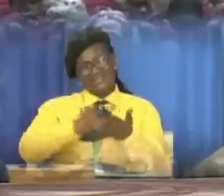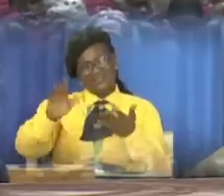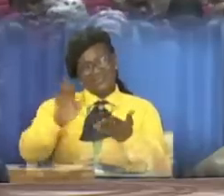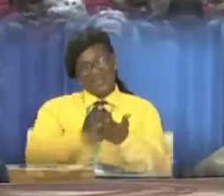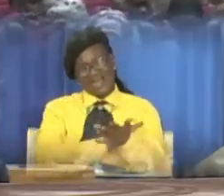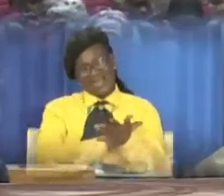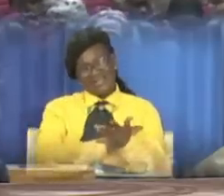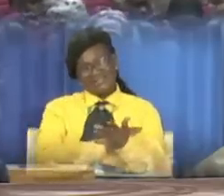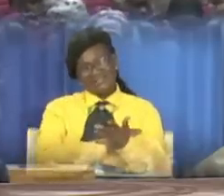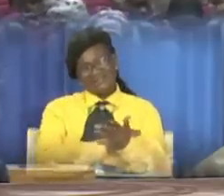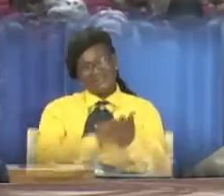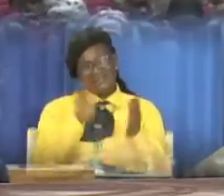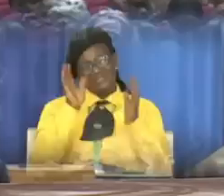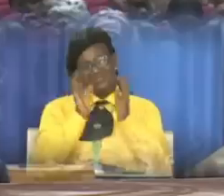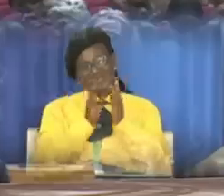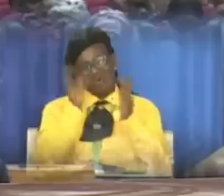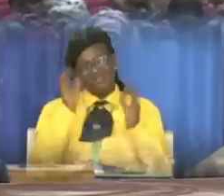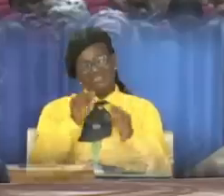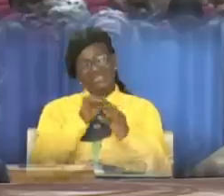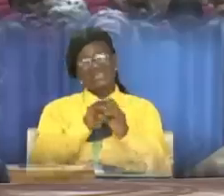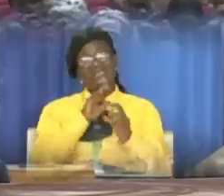Oh, thank you, my Father.